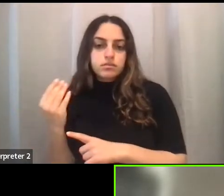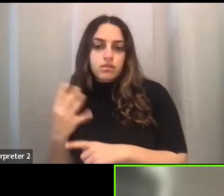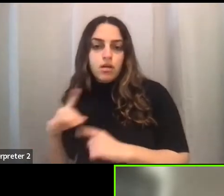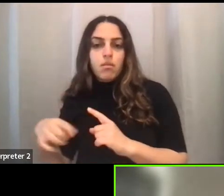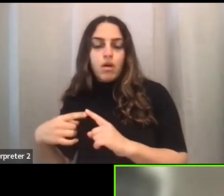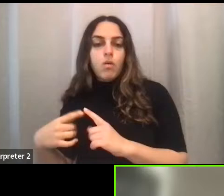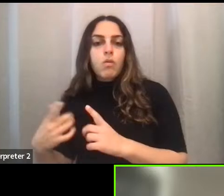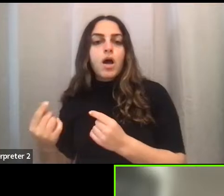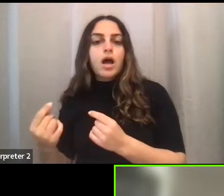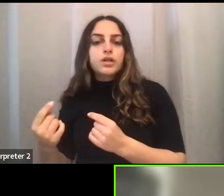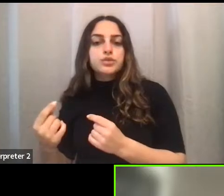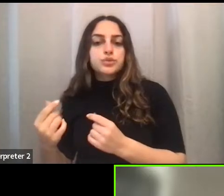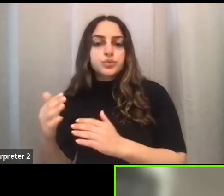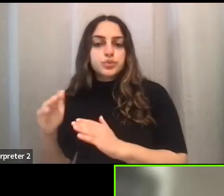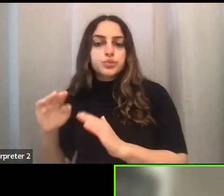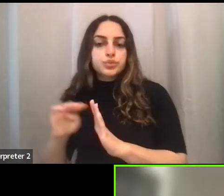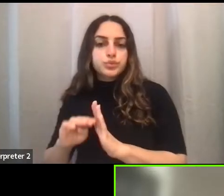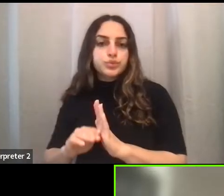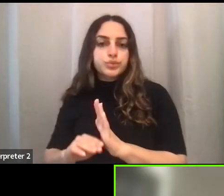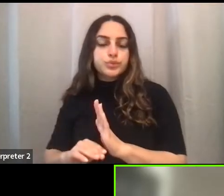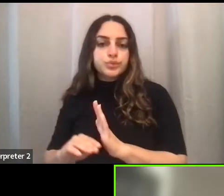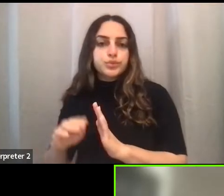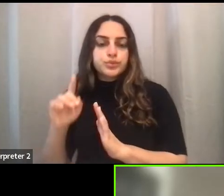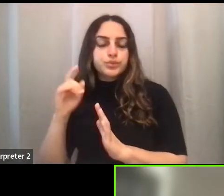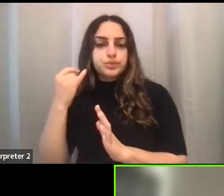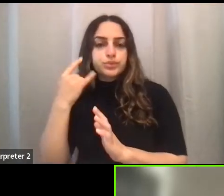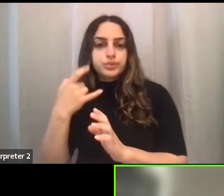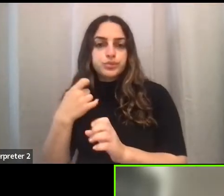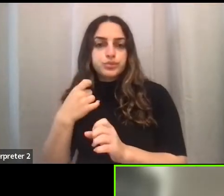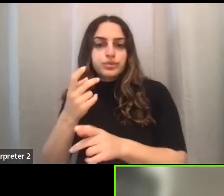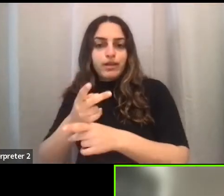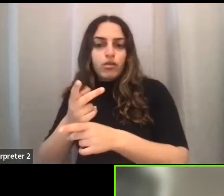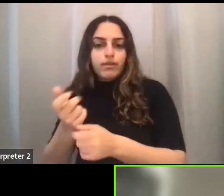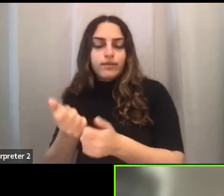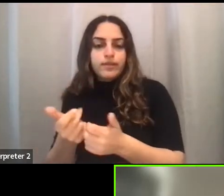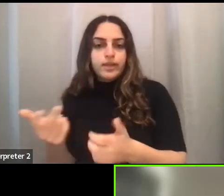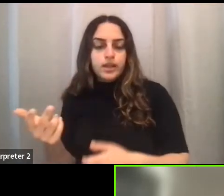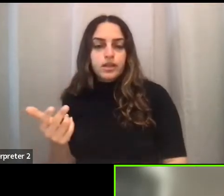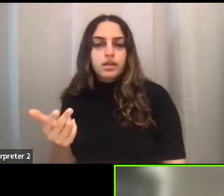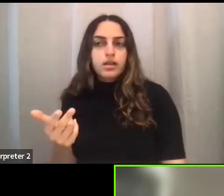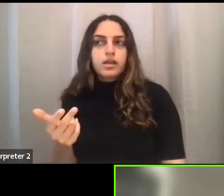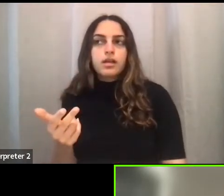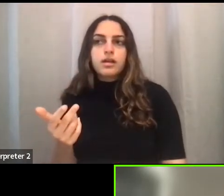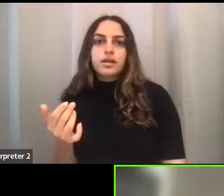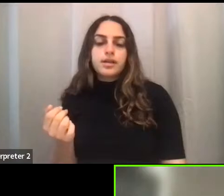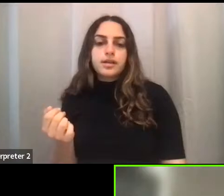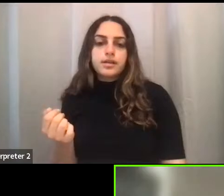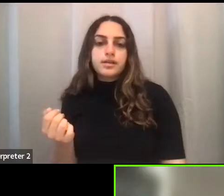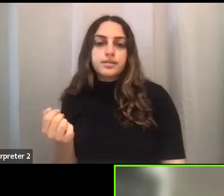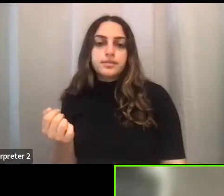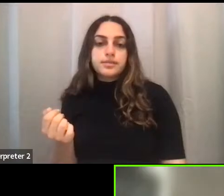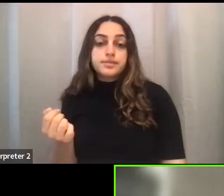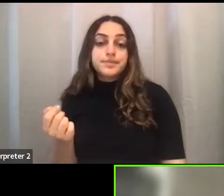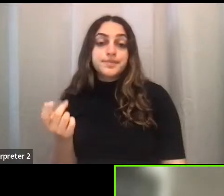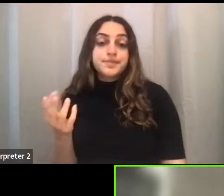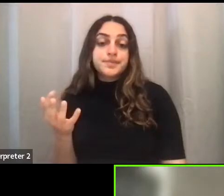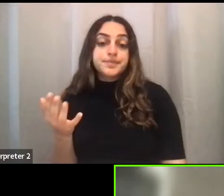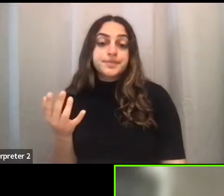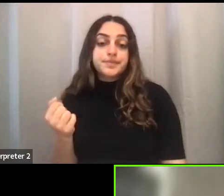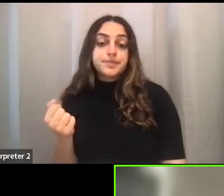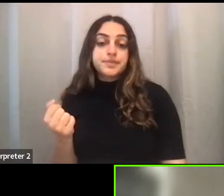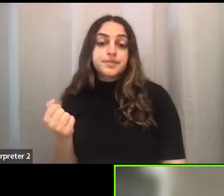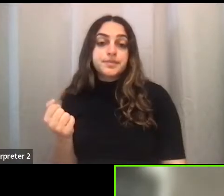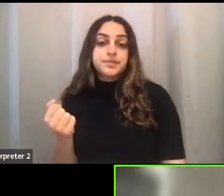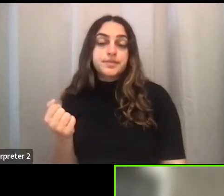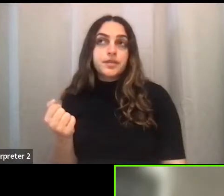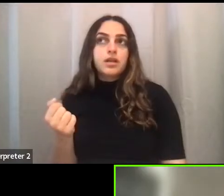needed to take to get everything taken care of um now as far as